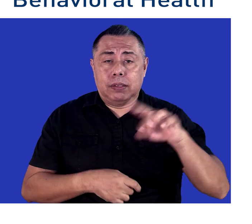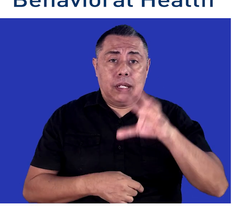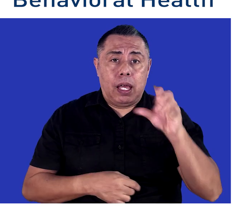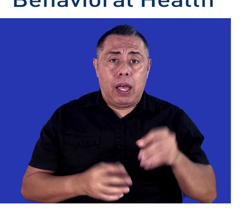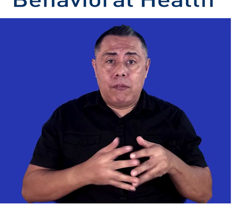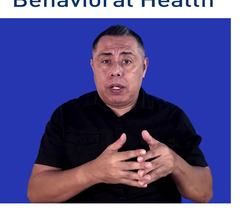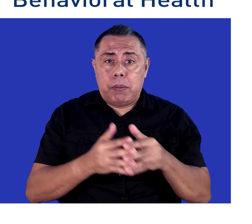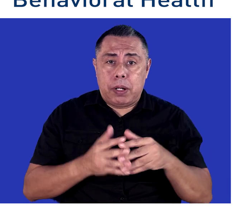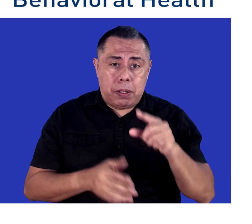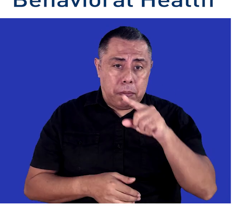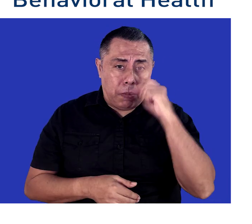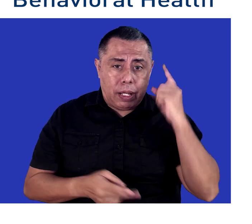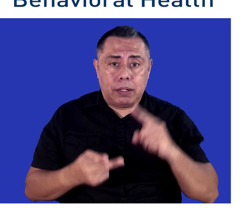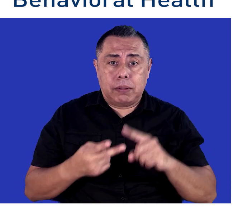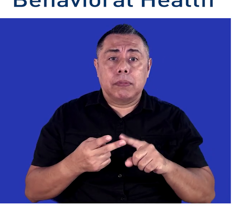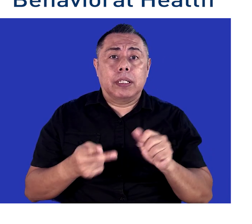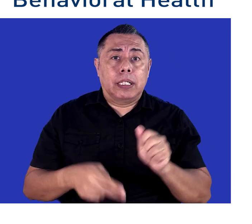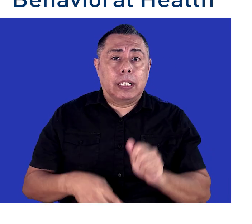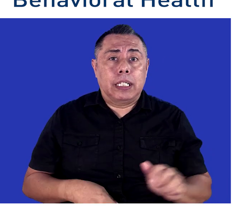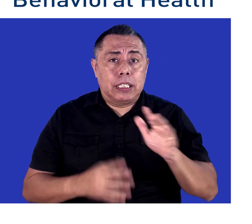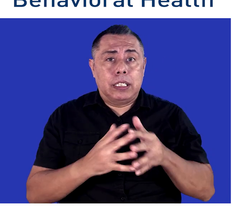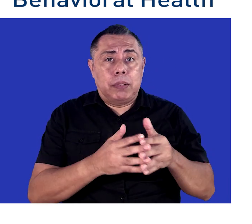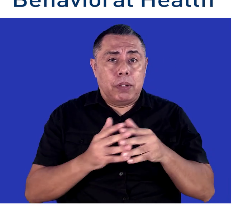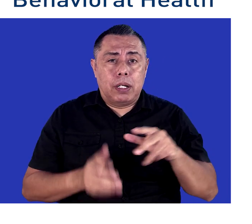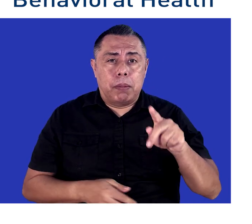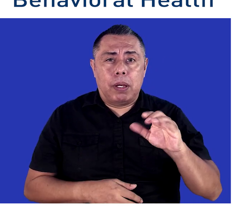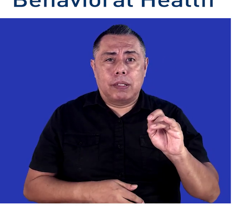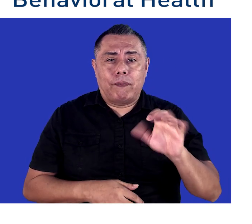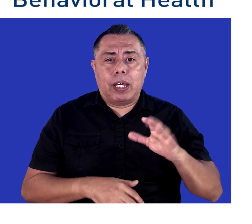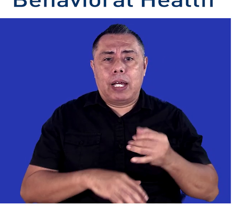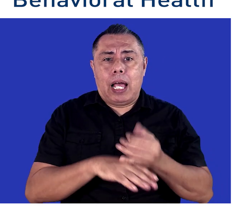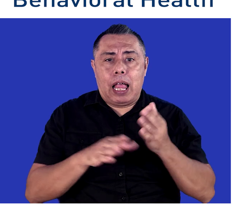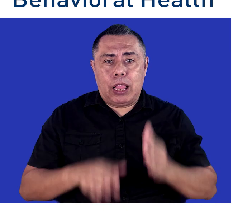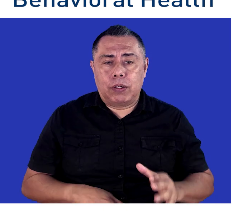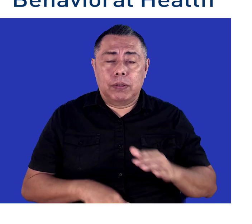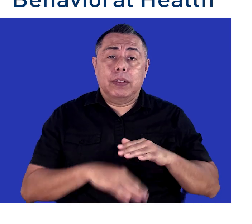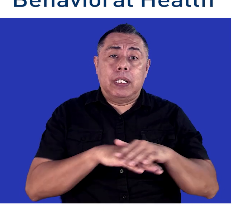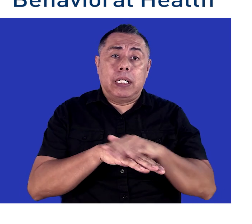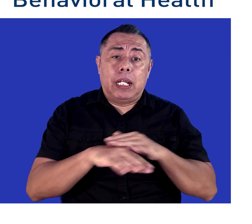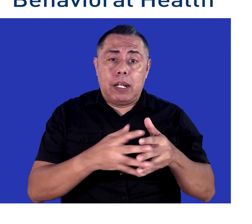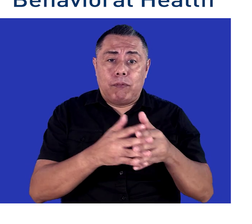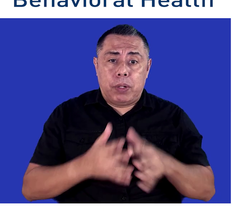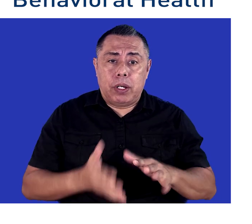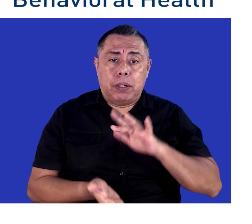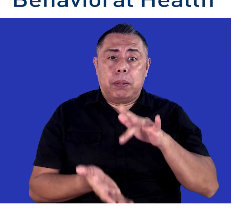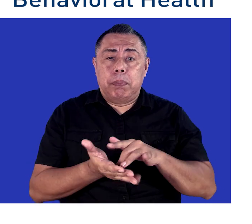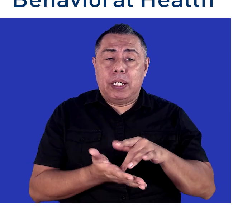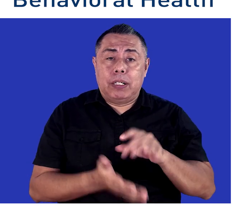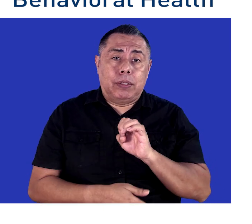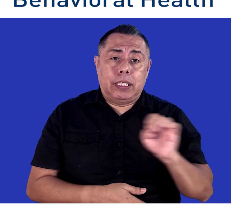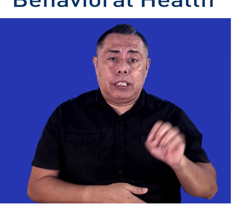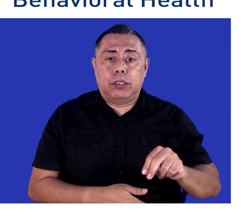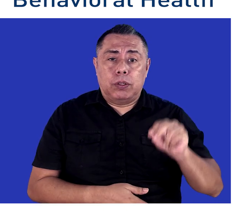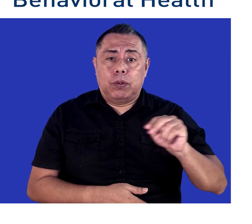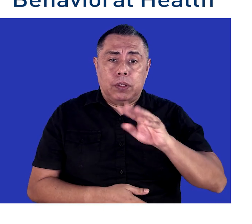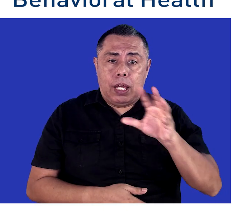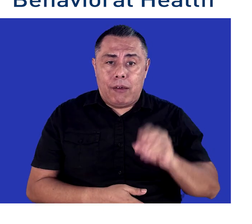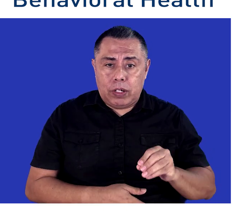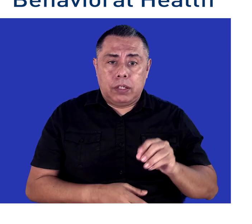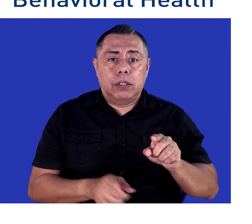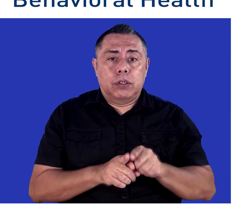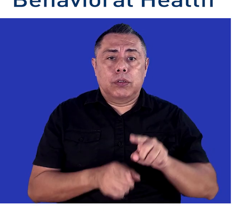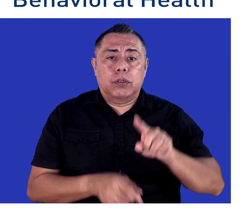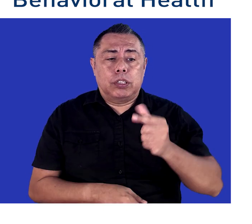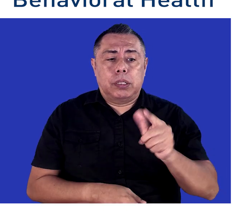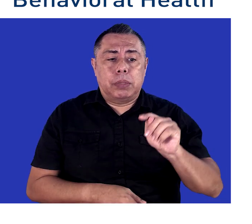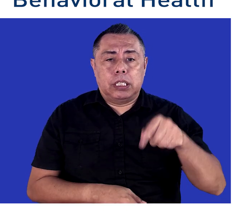American Black, Asian American Pacific Islander, Native American, Middle Eastern North African, LGBTQ+,